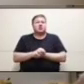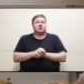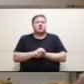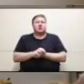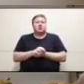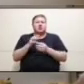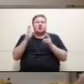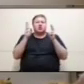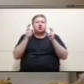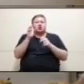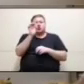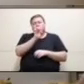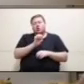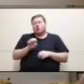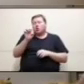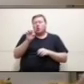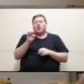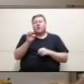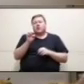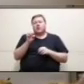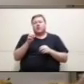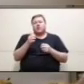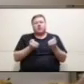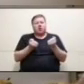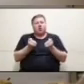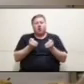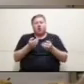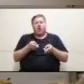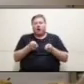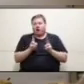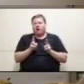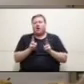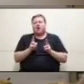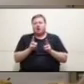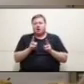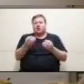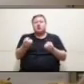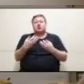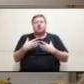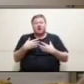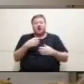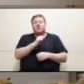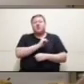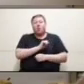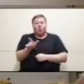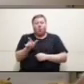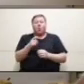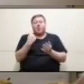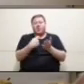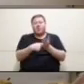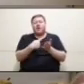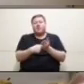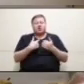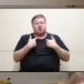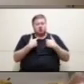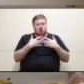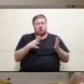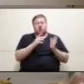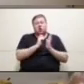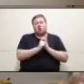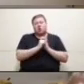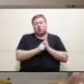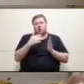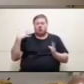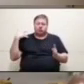car hire, you're going to supply us with all the payments from the start of the contract